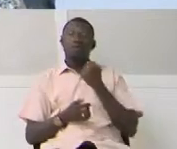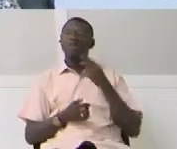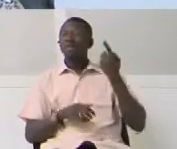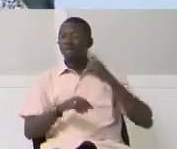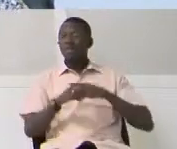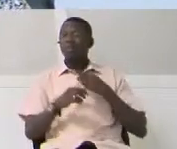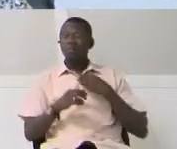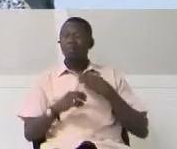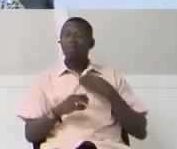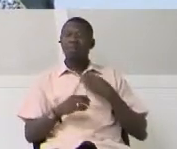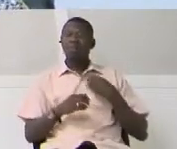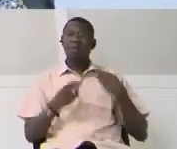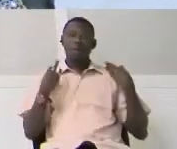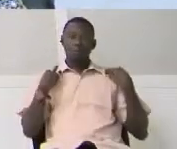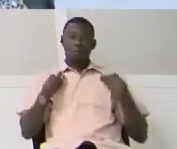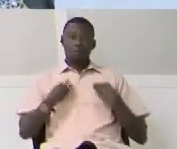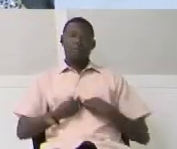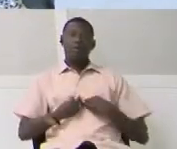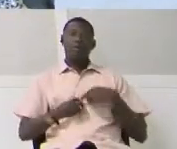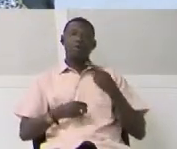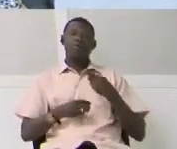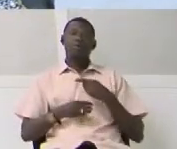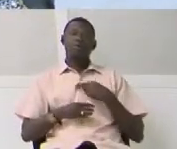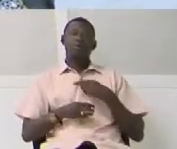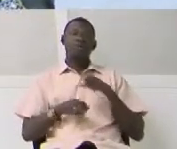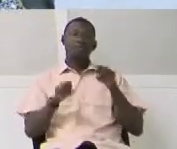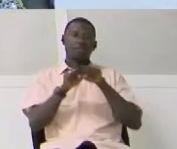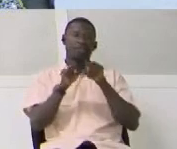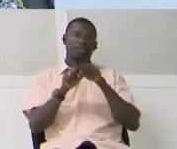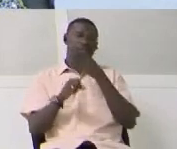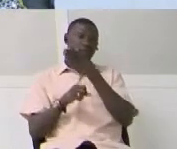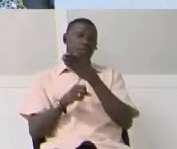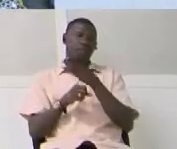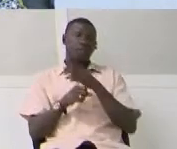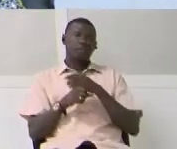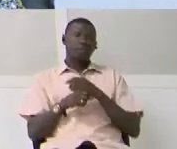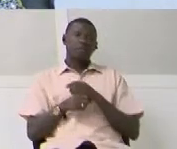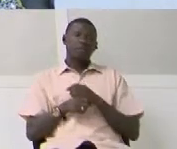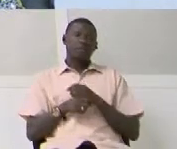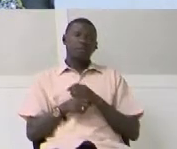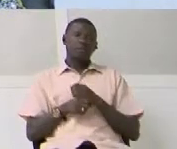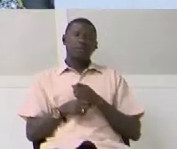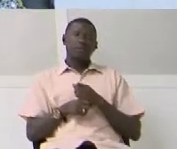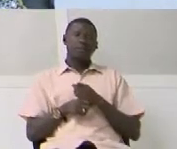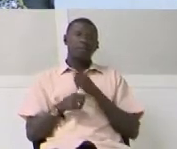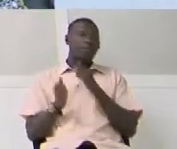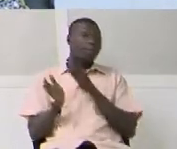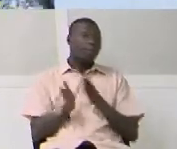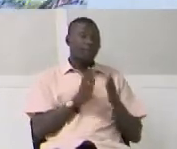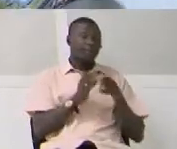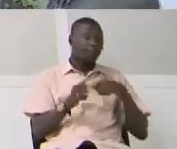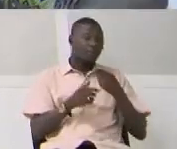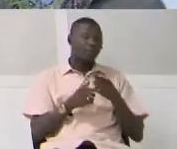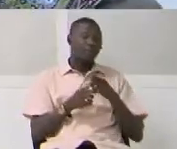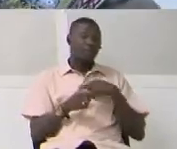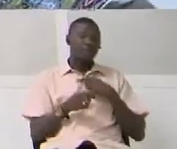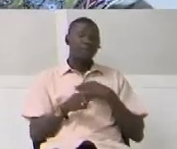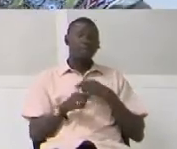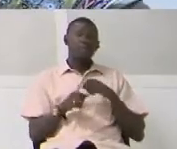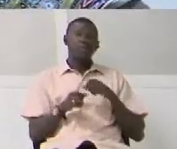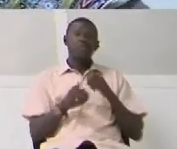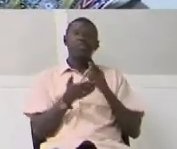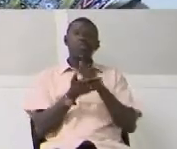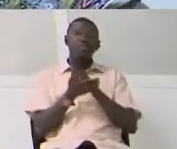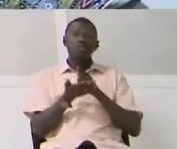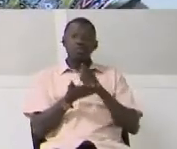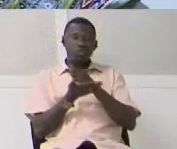Tengue, Rufus. I must set up on with the Sokosim company. He set me up with the Sokosim company. But I was on